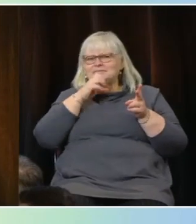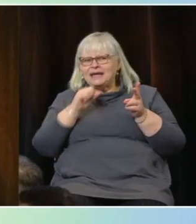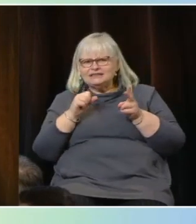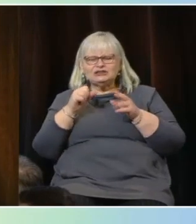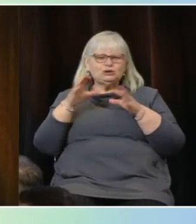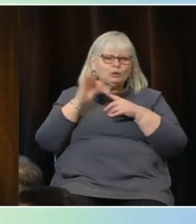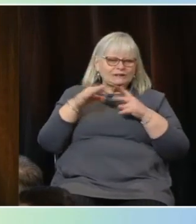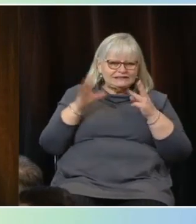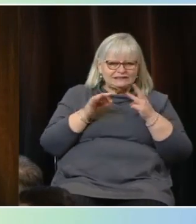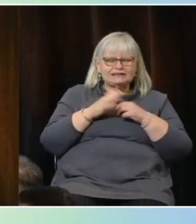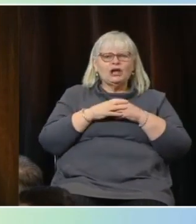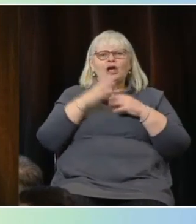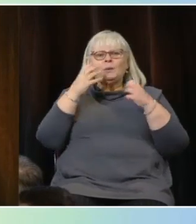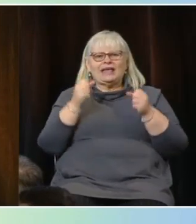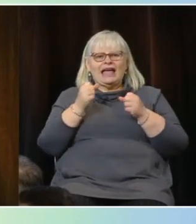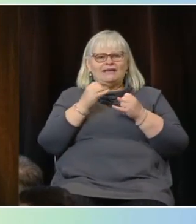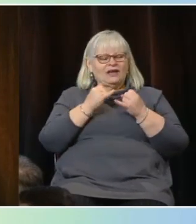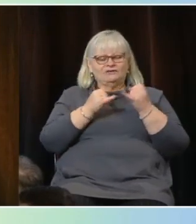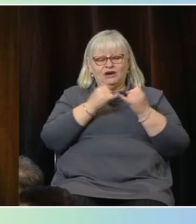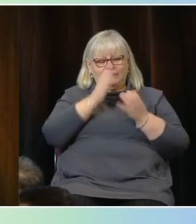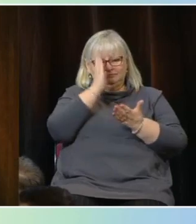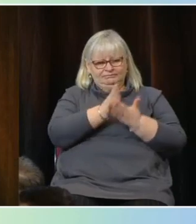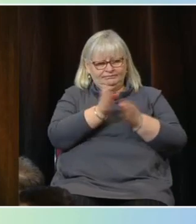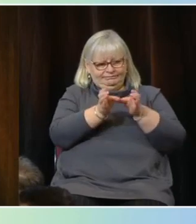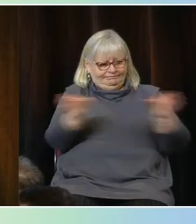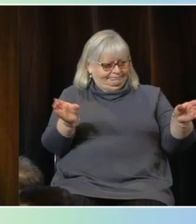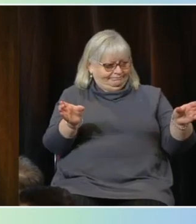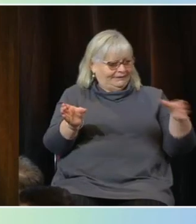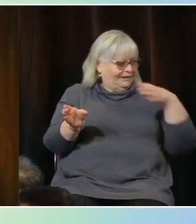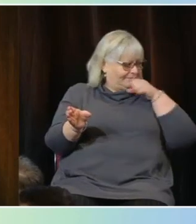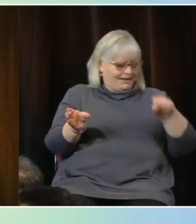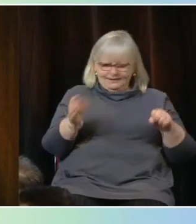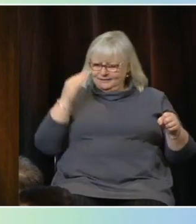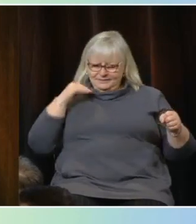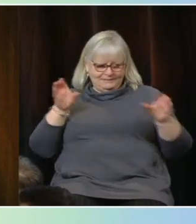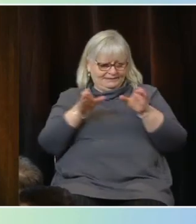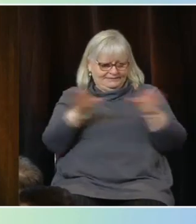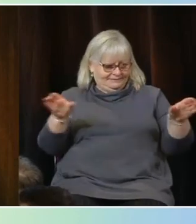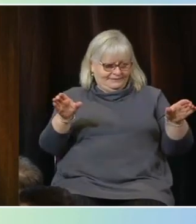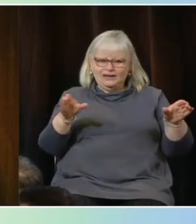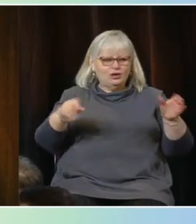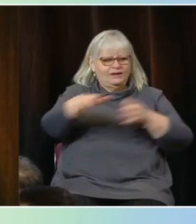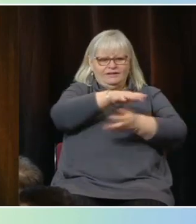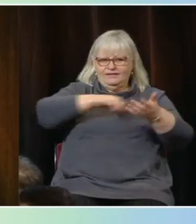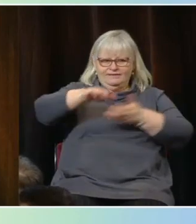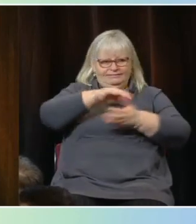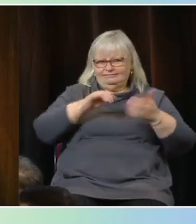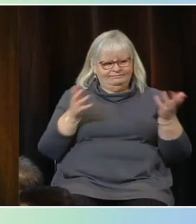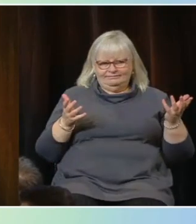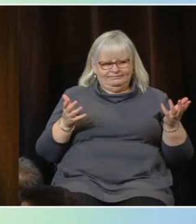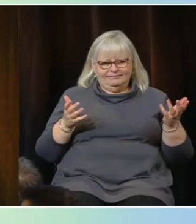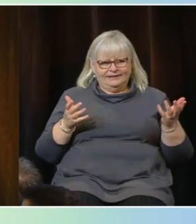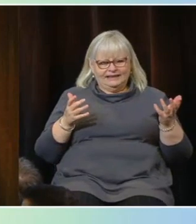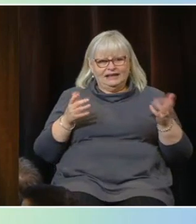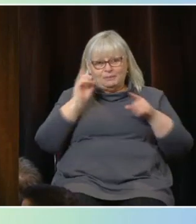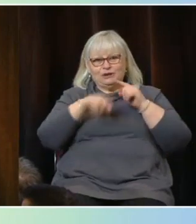Australia has some of the most gender segregated occupations as well as the most gendered divisions of labor in the oecd